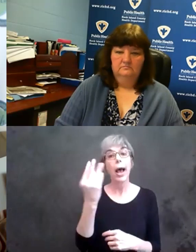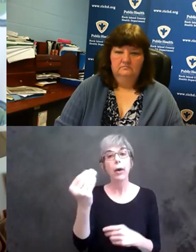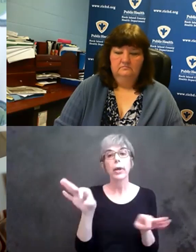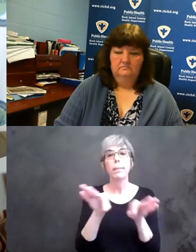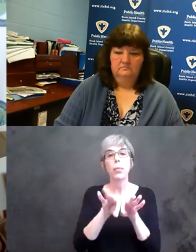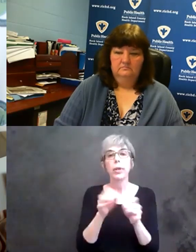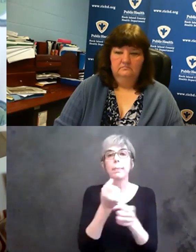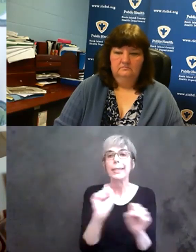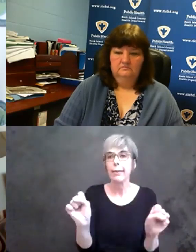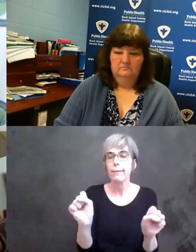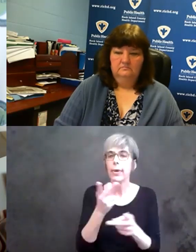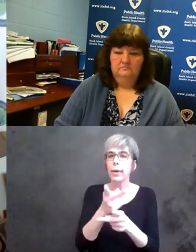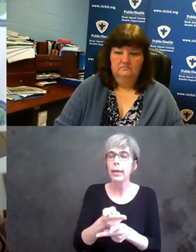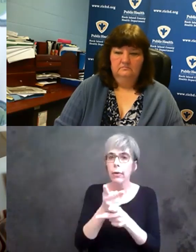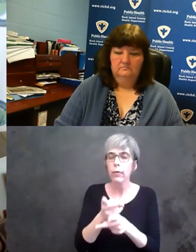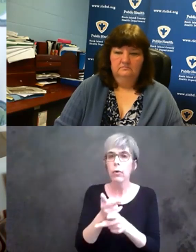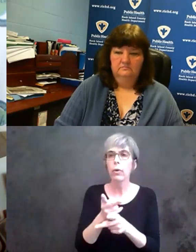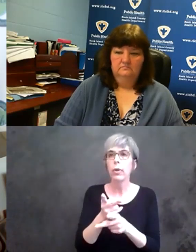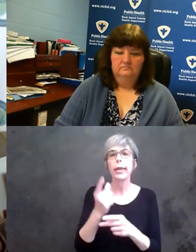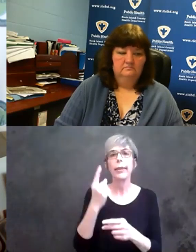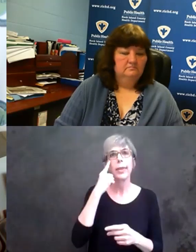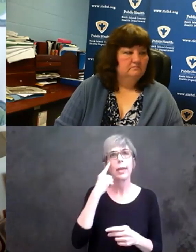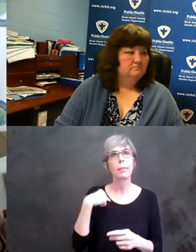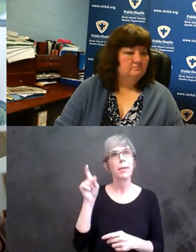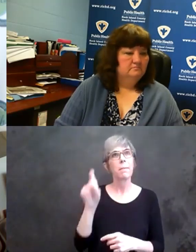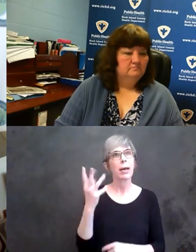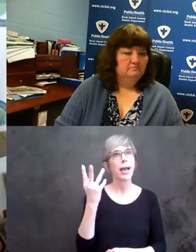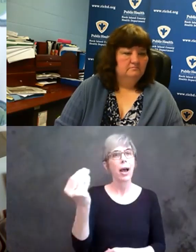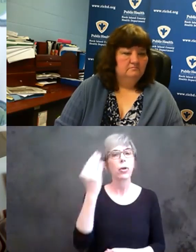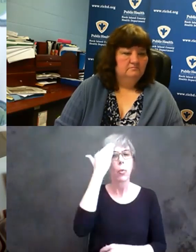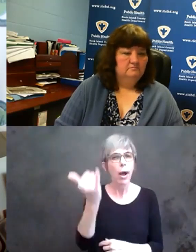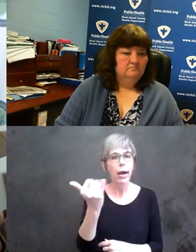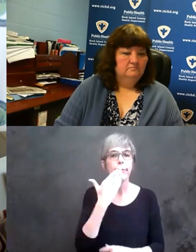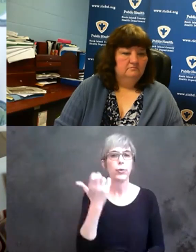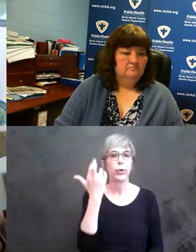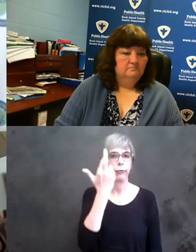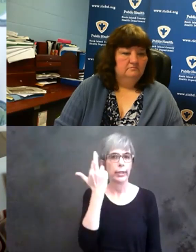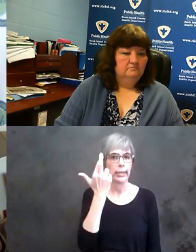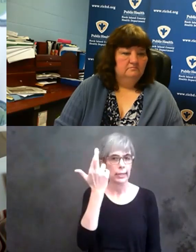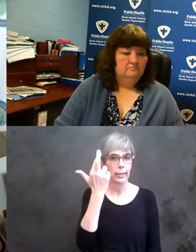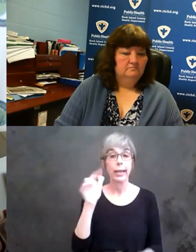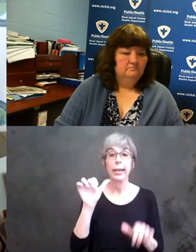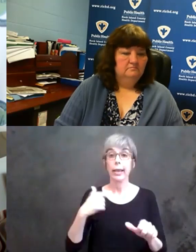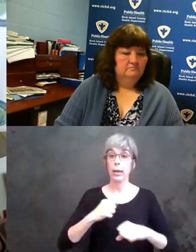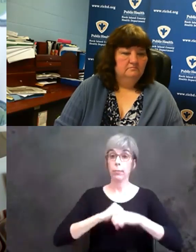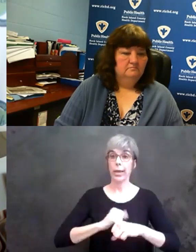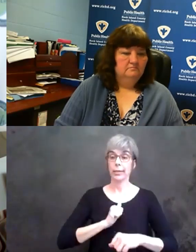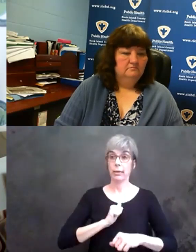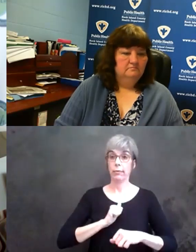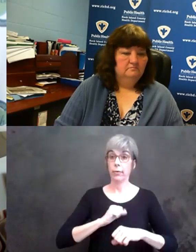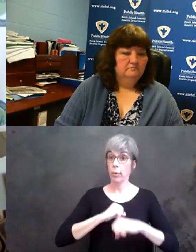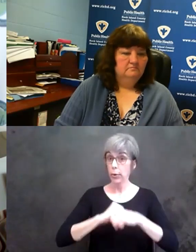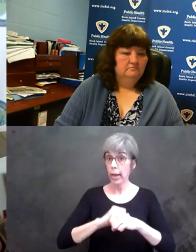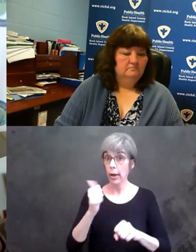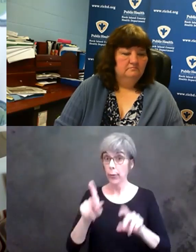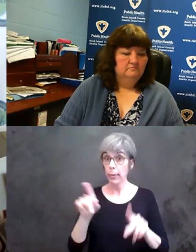how we protect ourselves and other members of our community. A note about Test Iowa. All Iowans